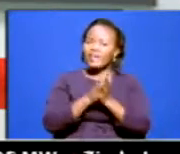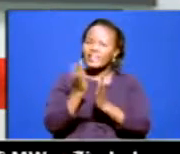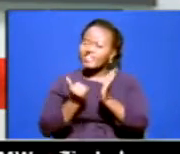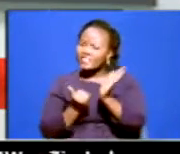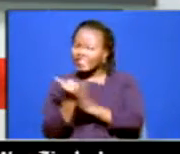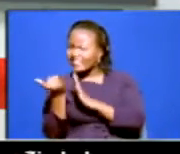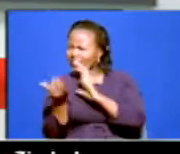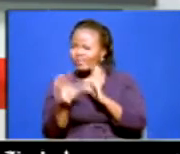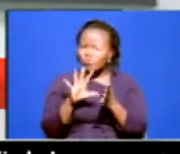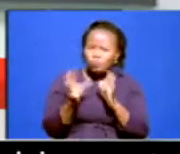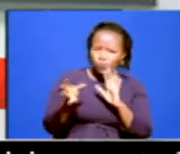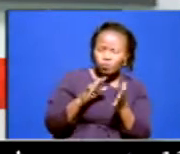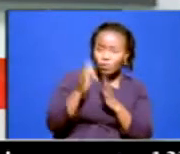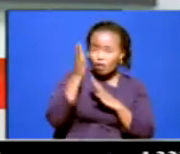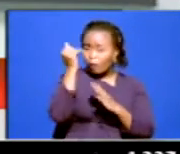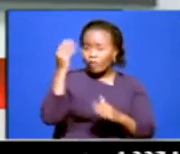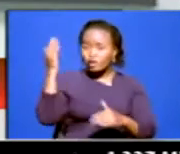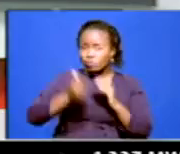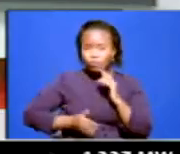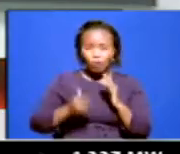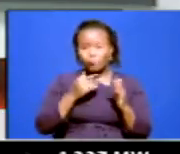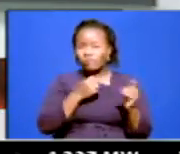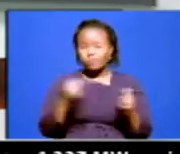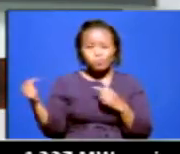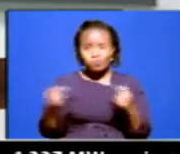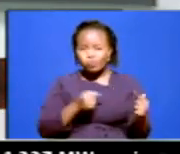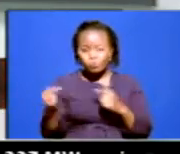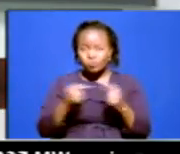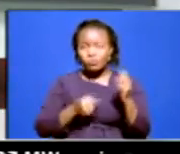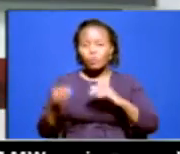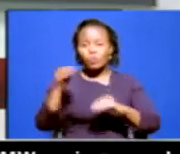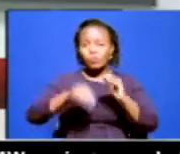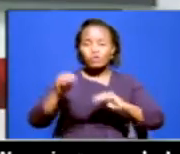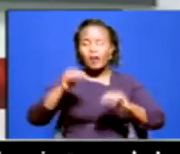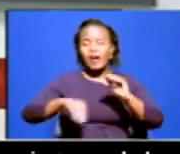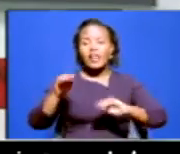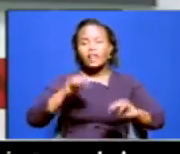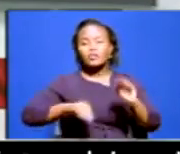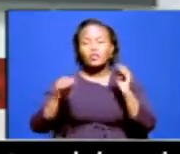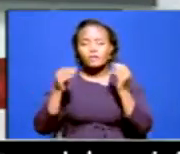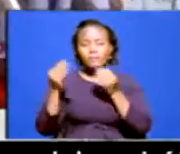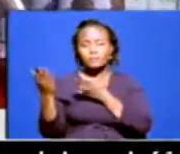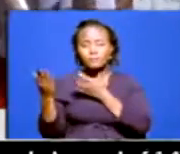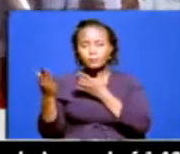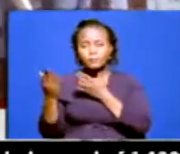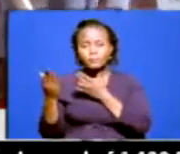the perennial electoral violence. Juni Karisa is on that story.